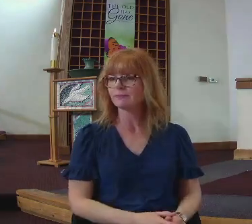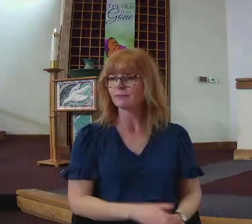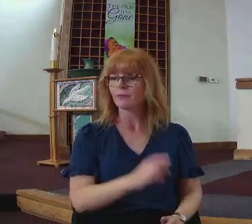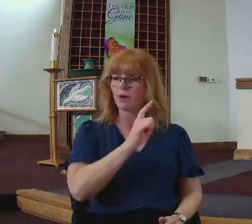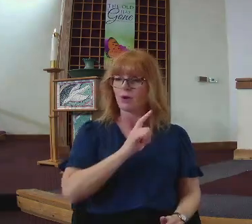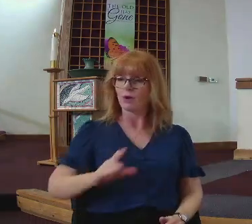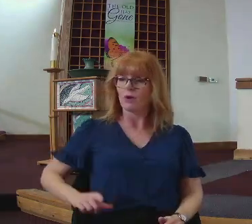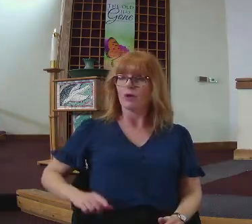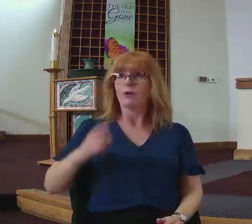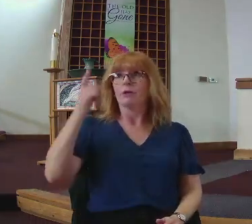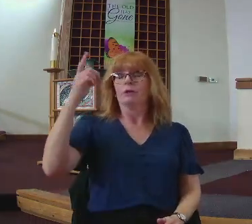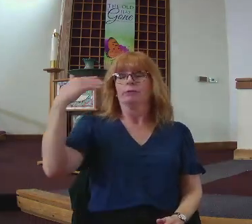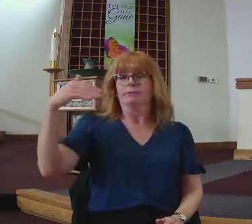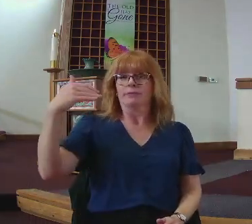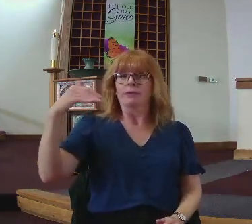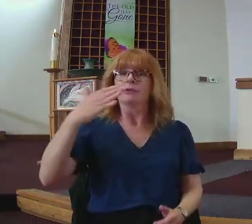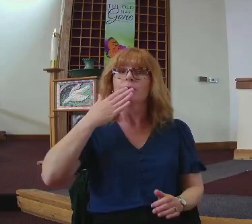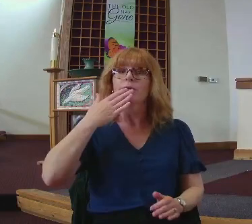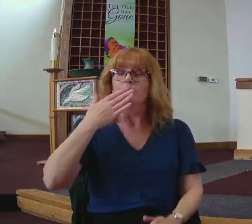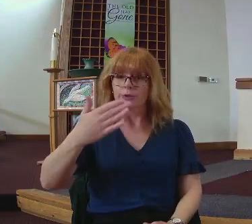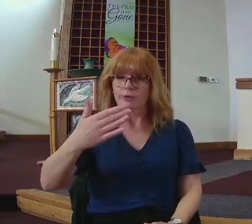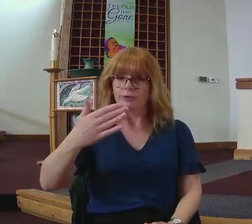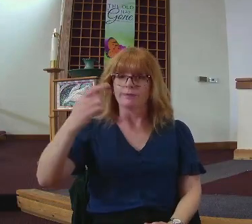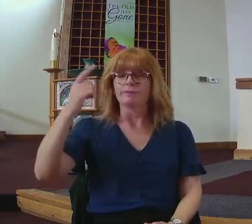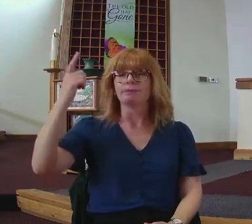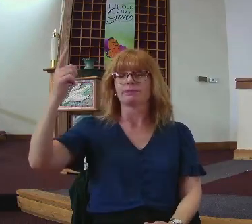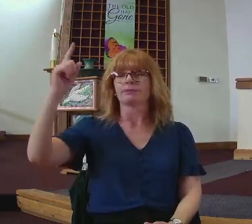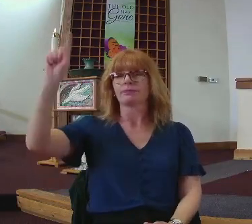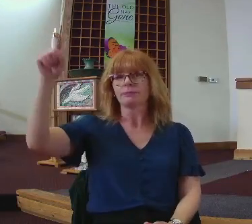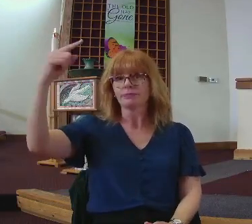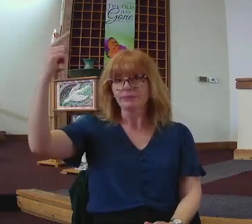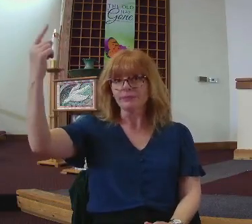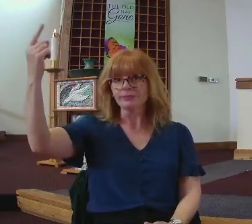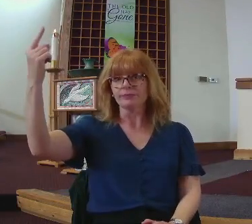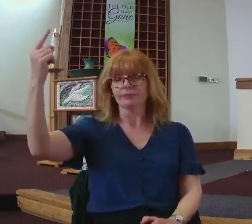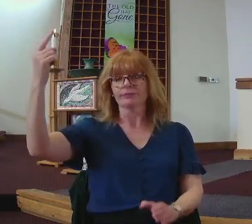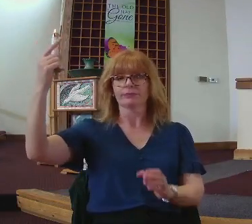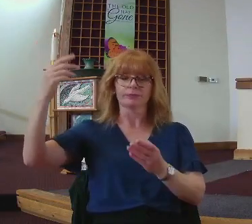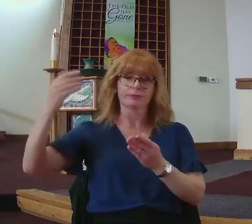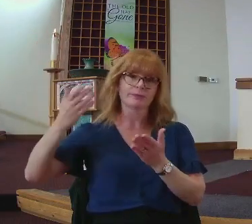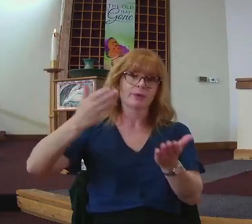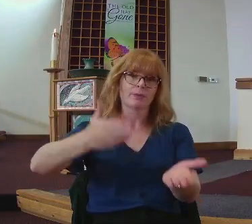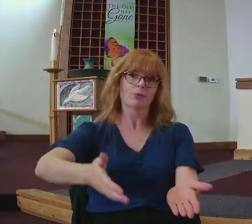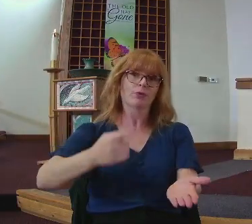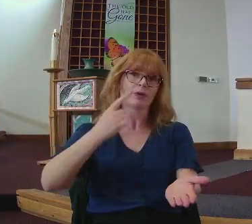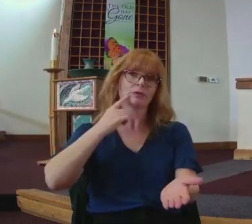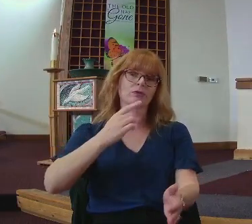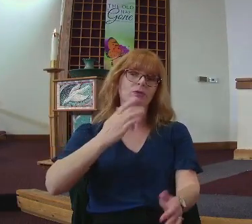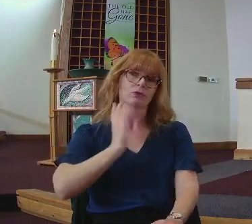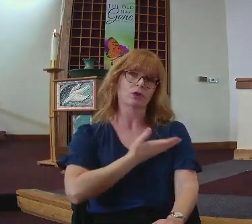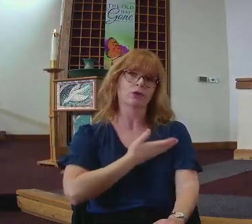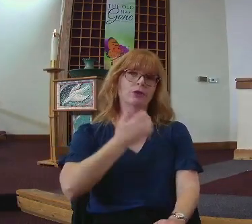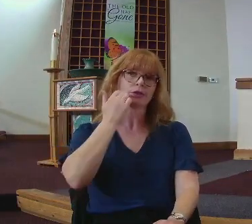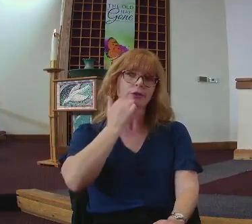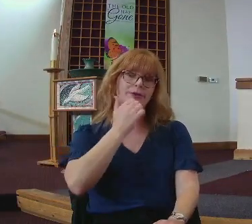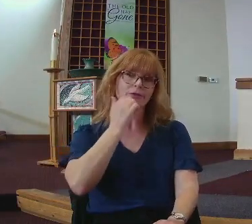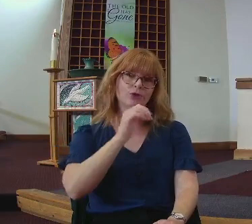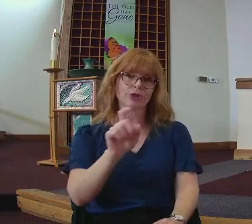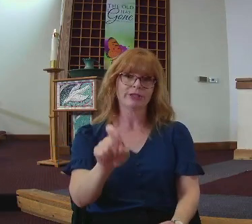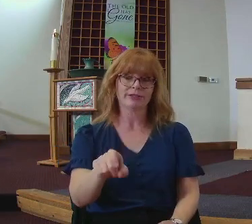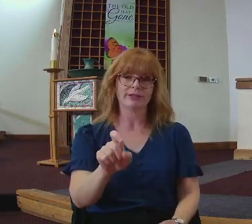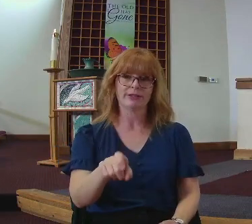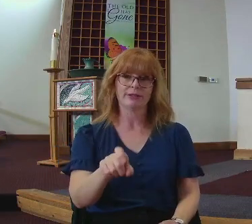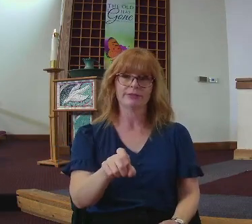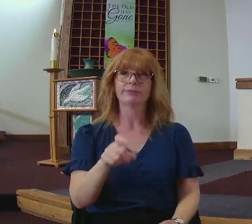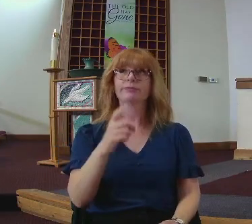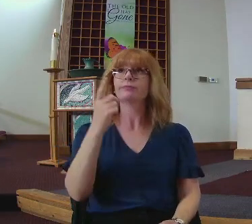Lord, you are so good, and you are the one who provides for our every need.